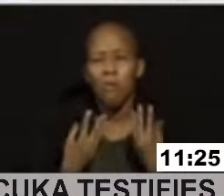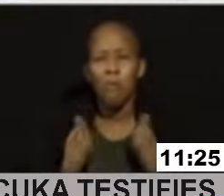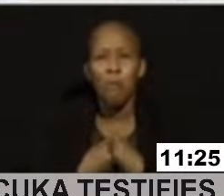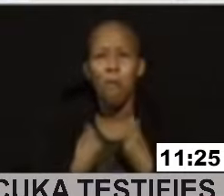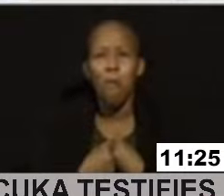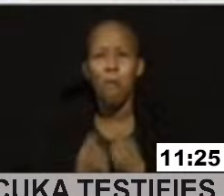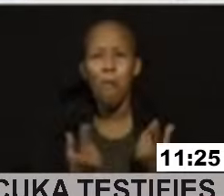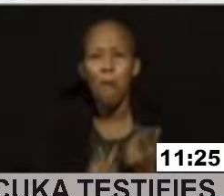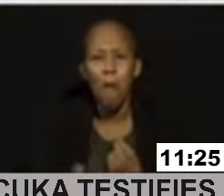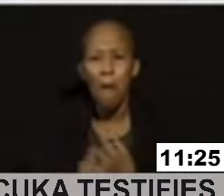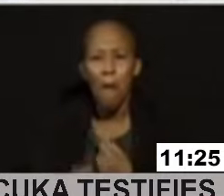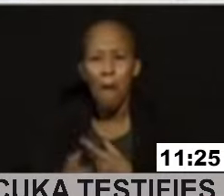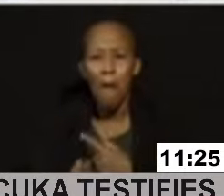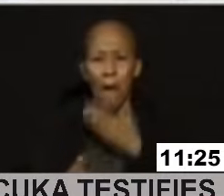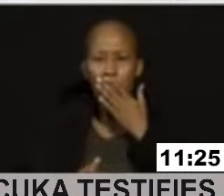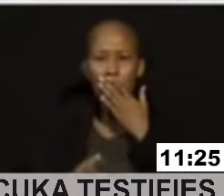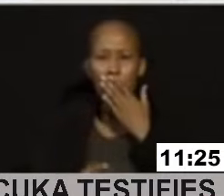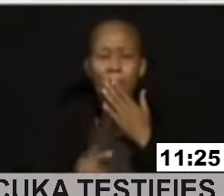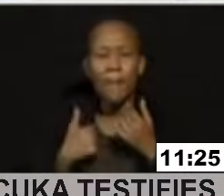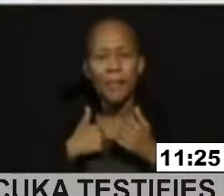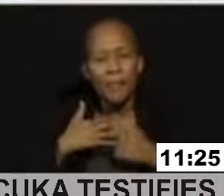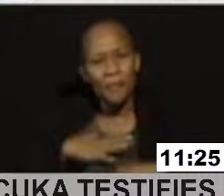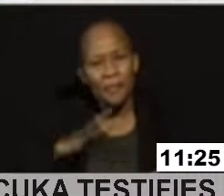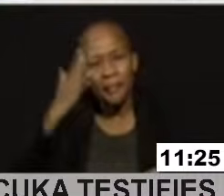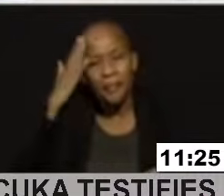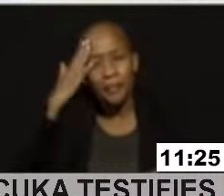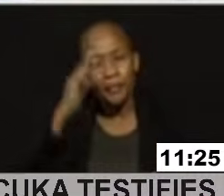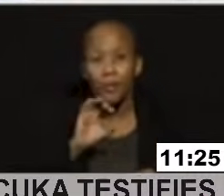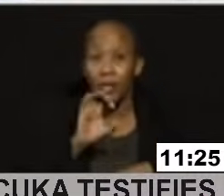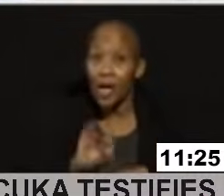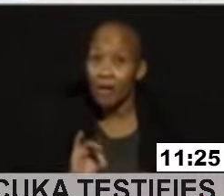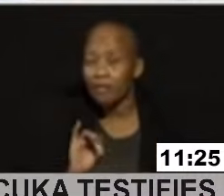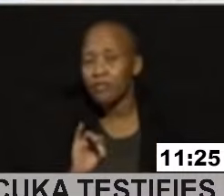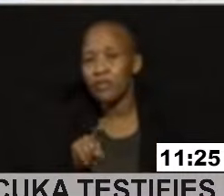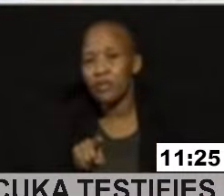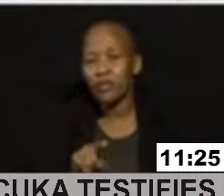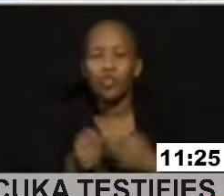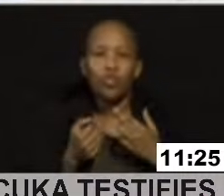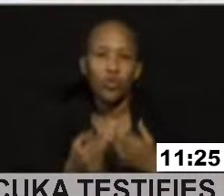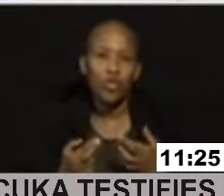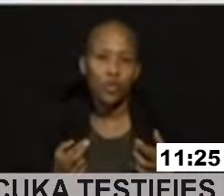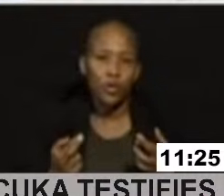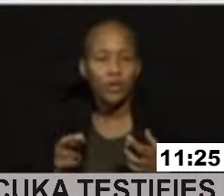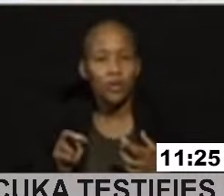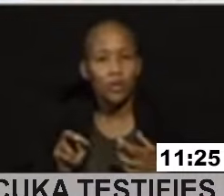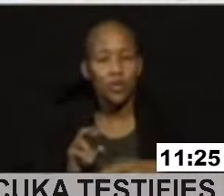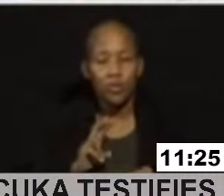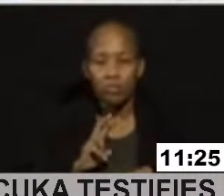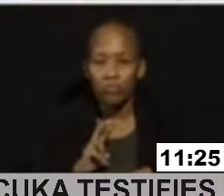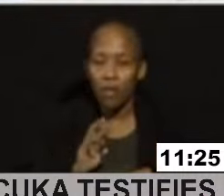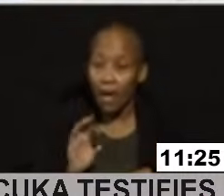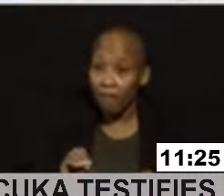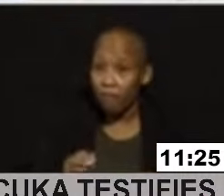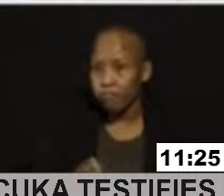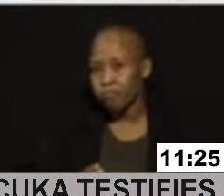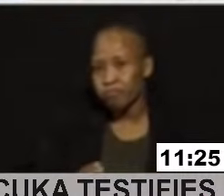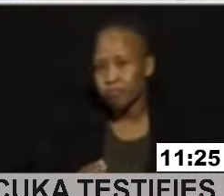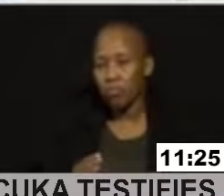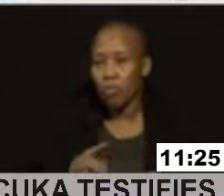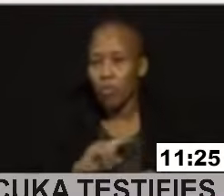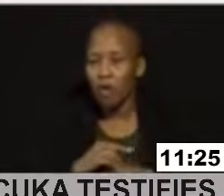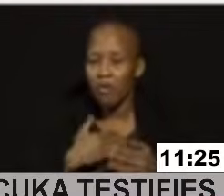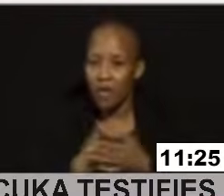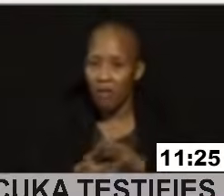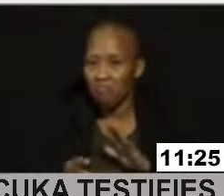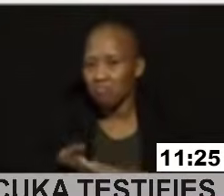a position where there were ample resources available to do whatever was necessary to be done in your